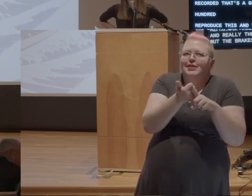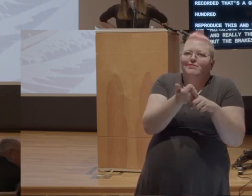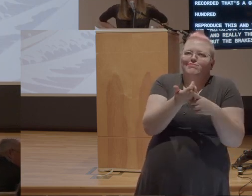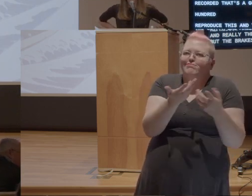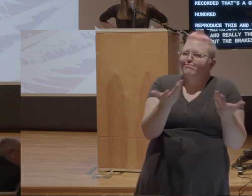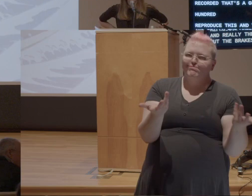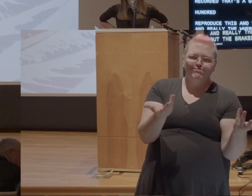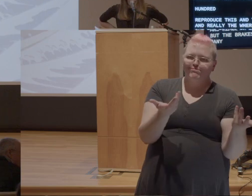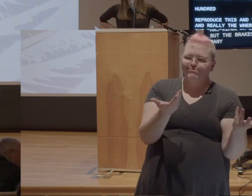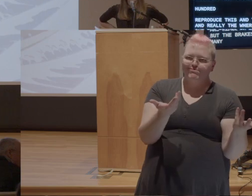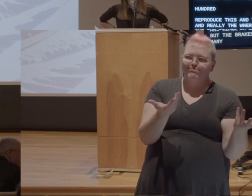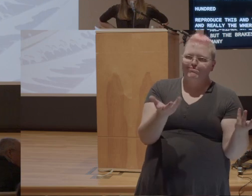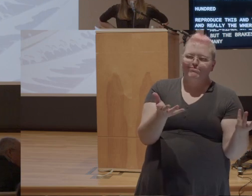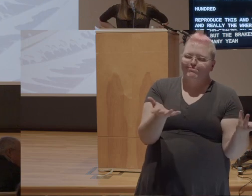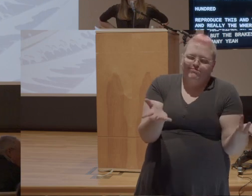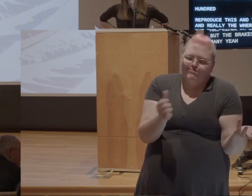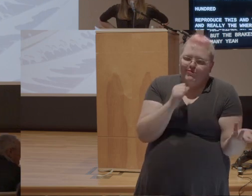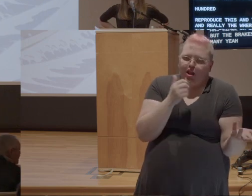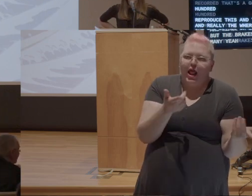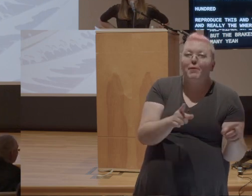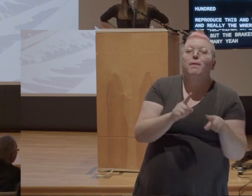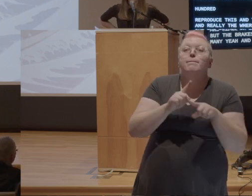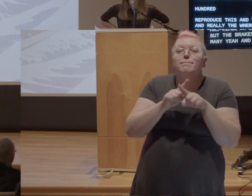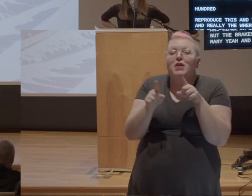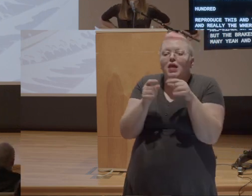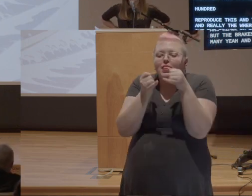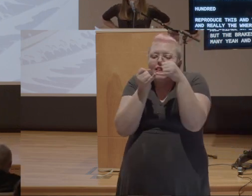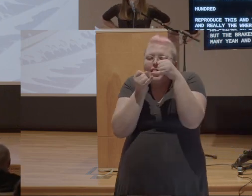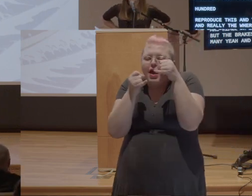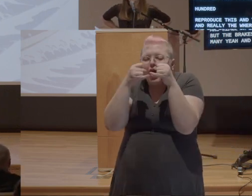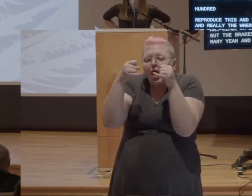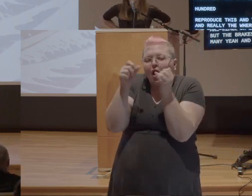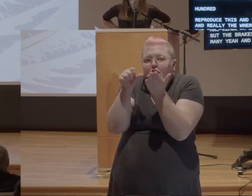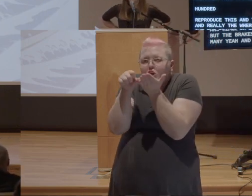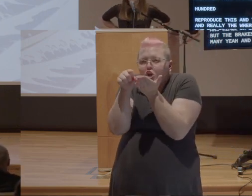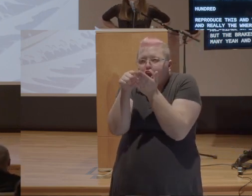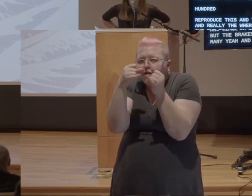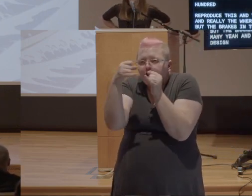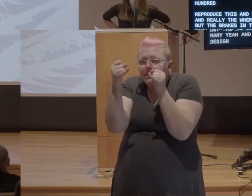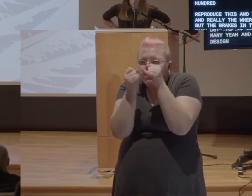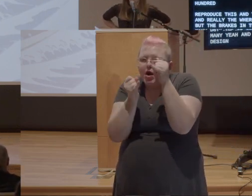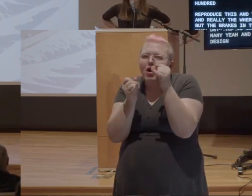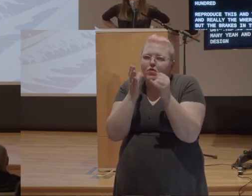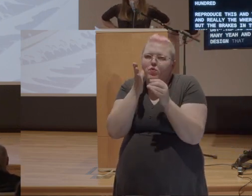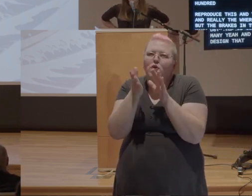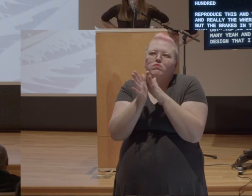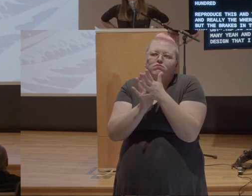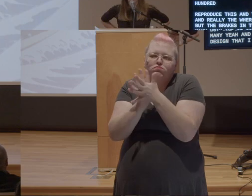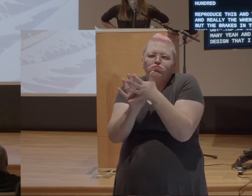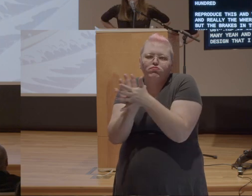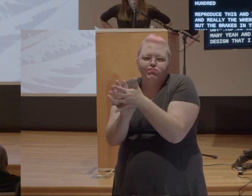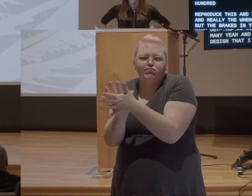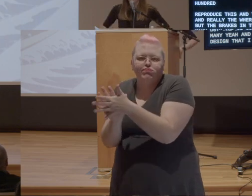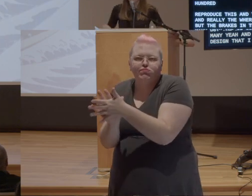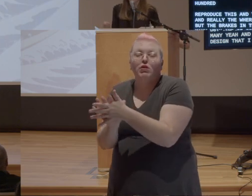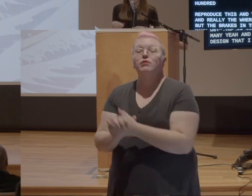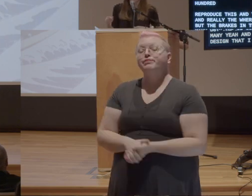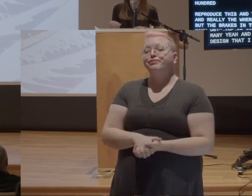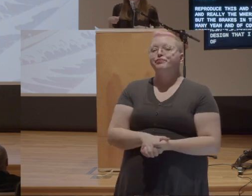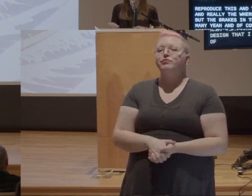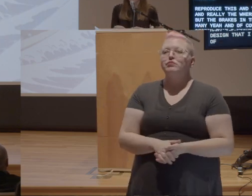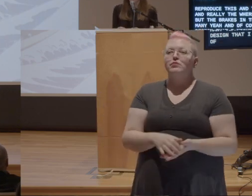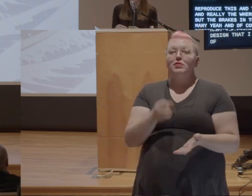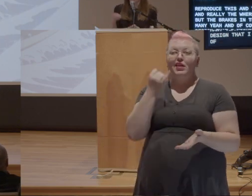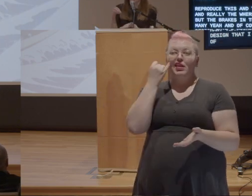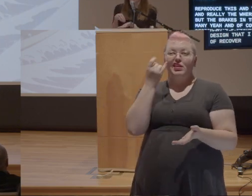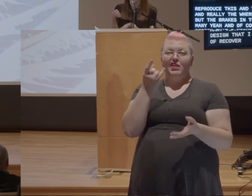But many, yeah. Yeah. And of course, if it was a really popular design, they might return to the block to kind of